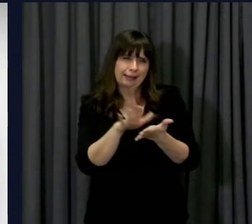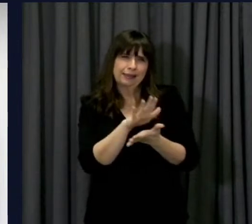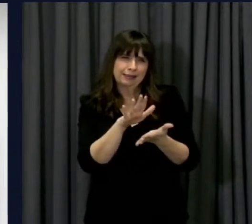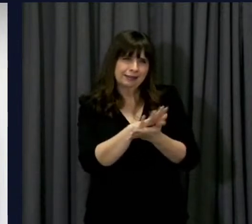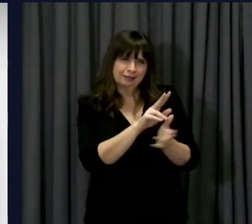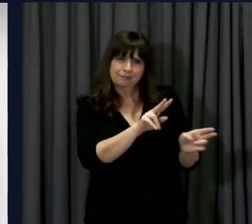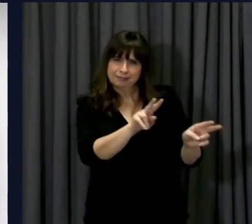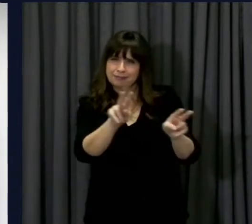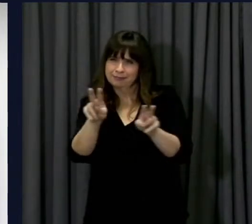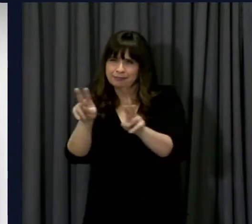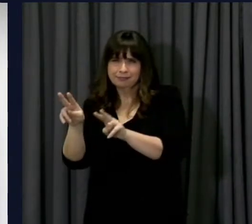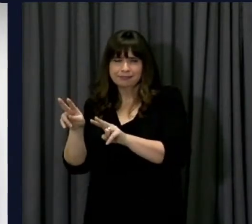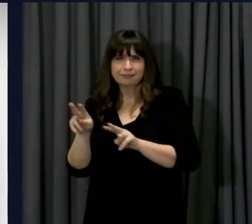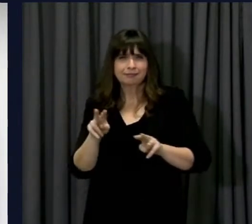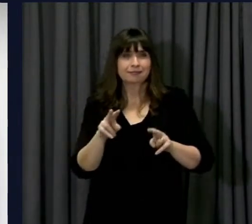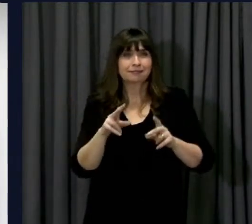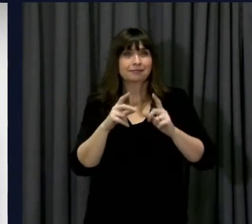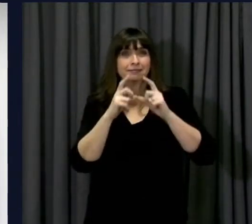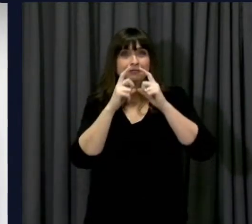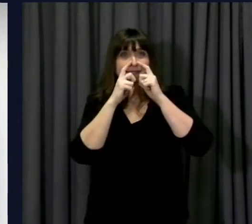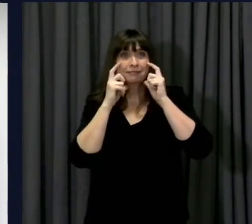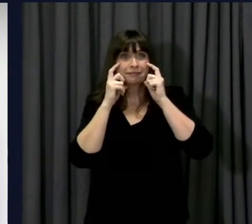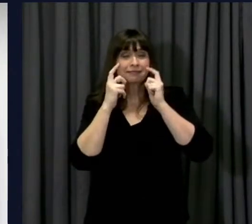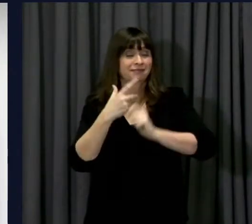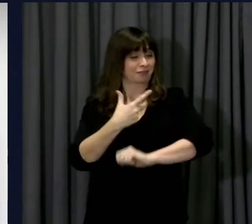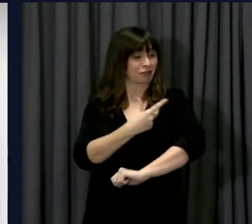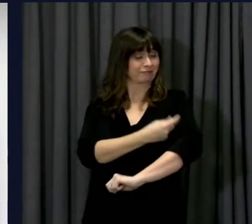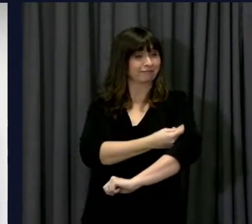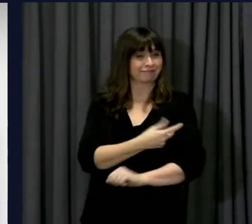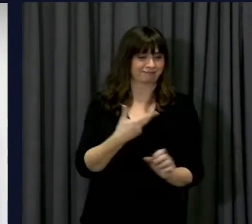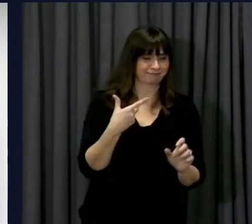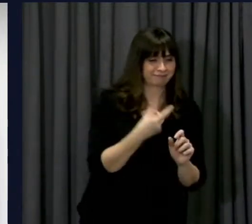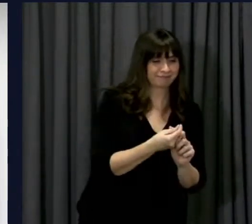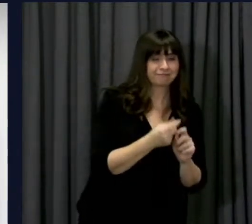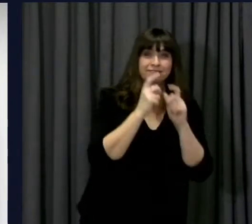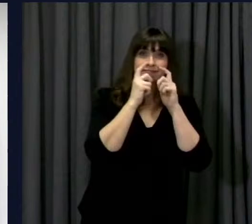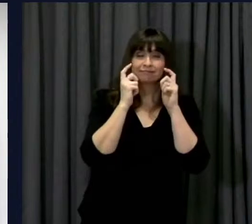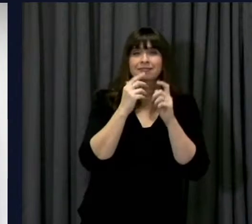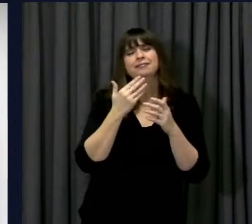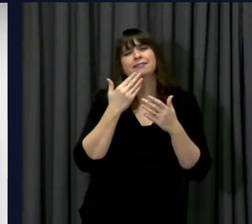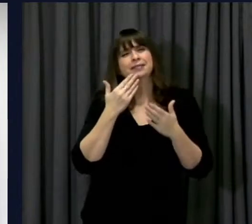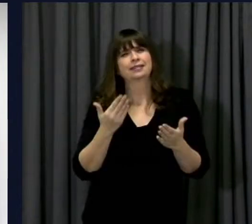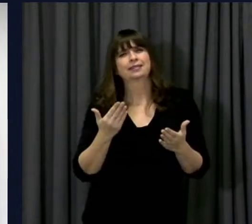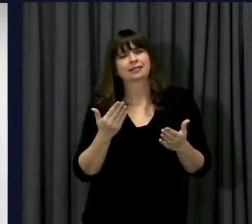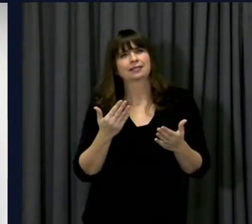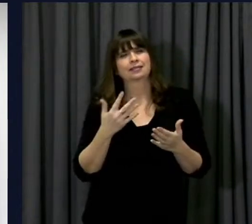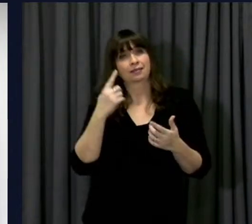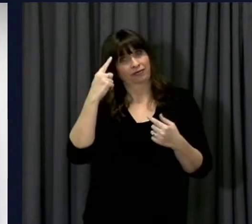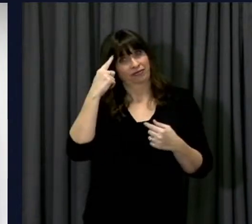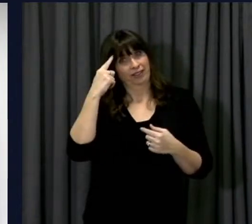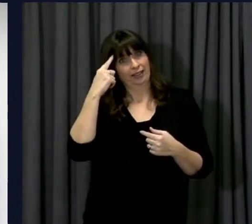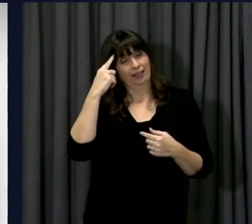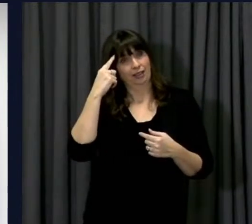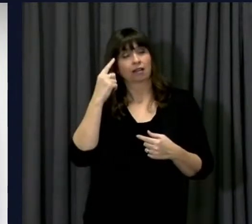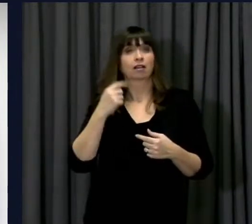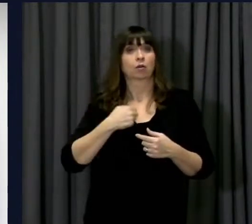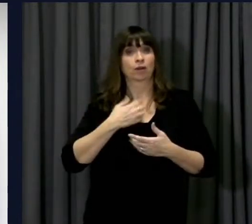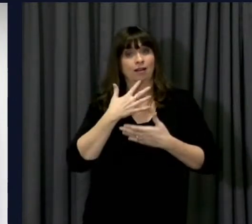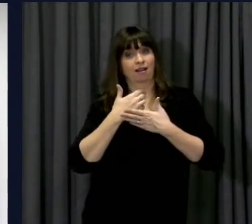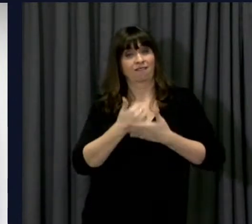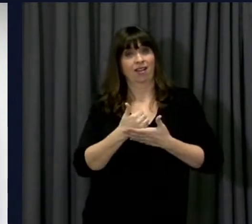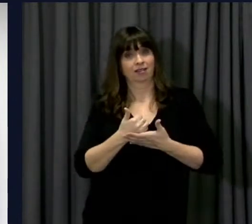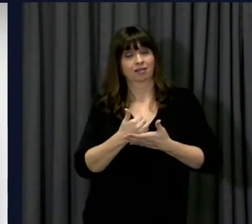of the pictures I've seen, people are wearing face coverings as well. We still ask people to think about the advice we've given